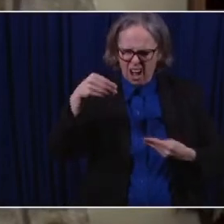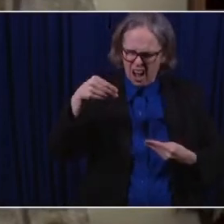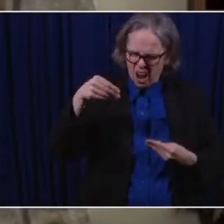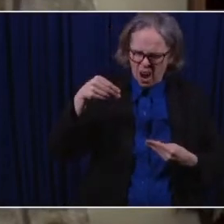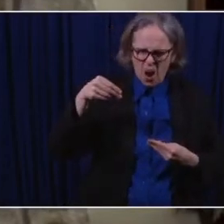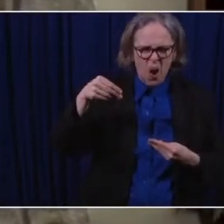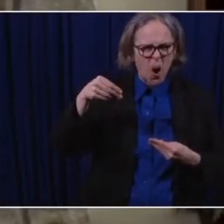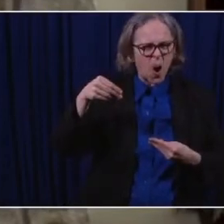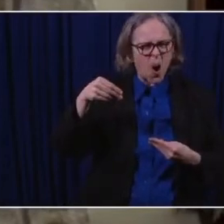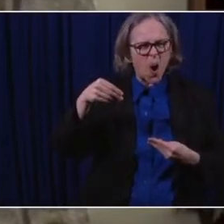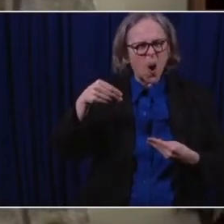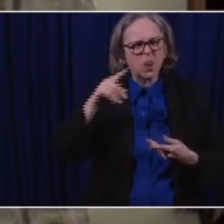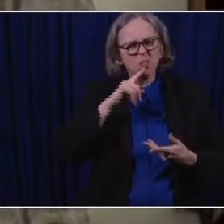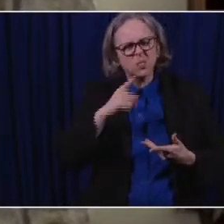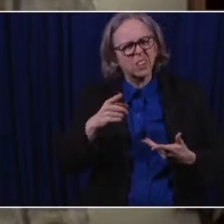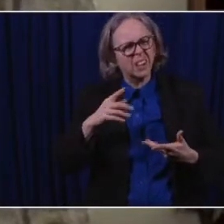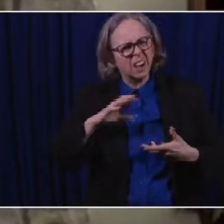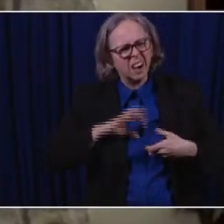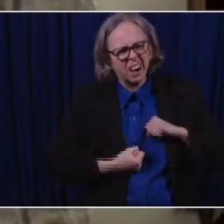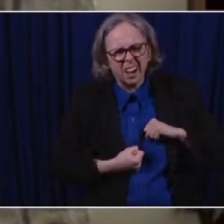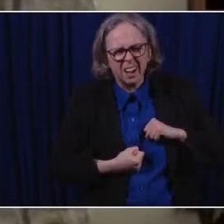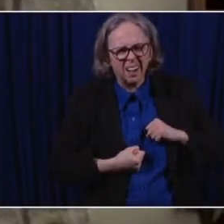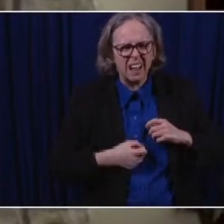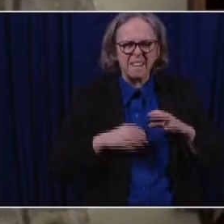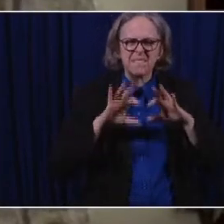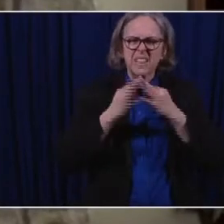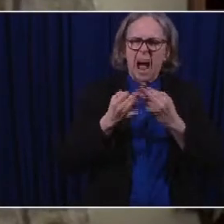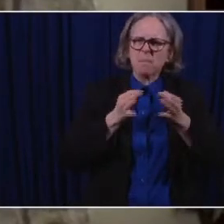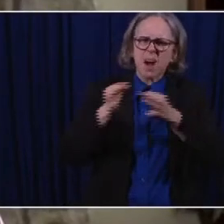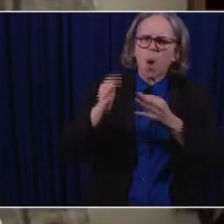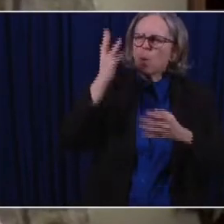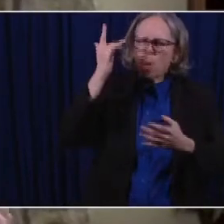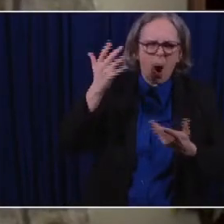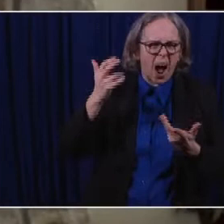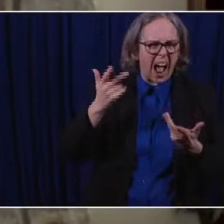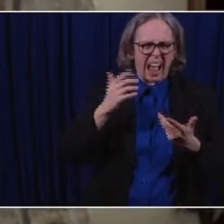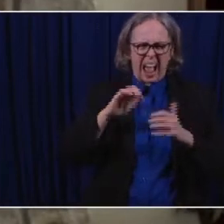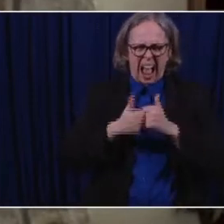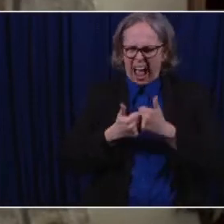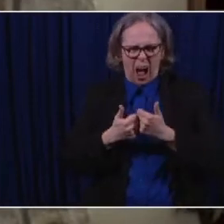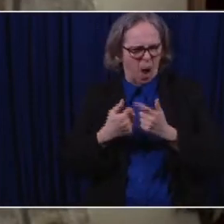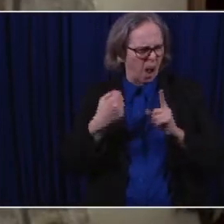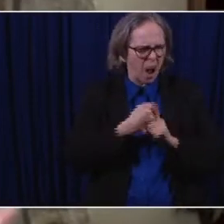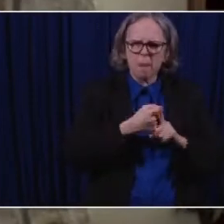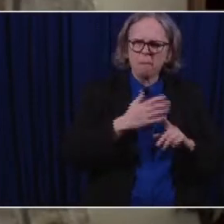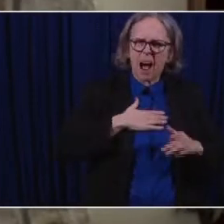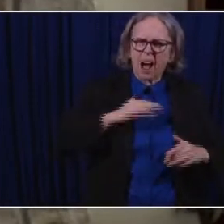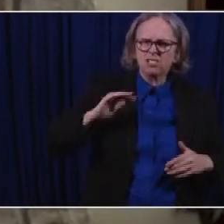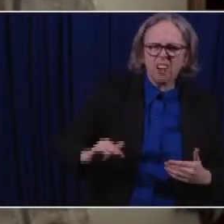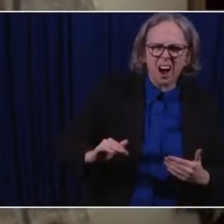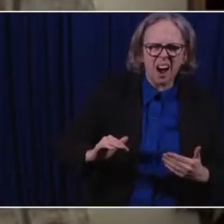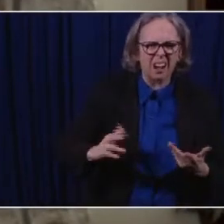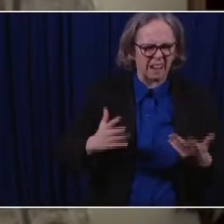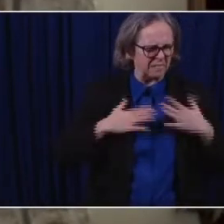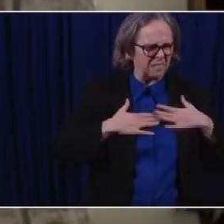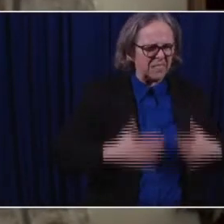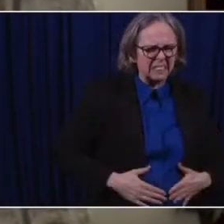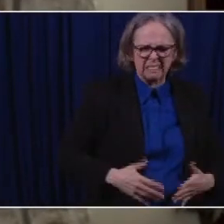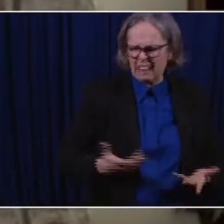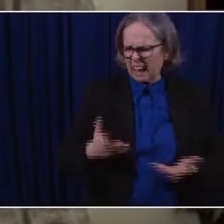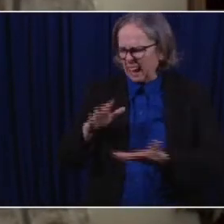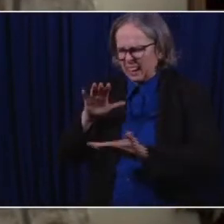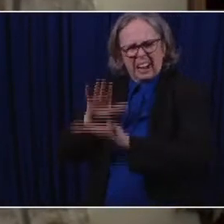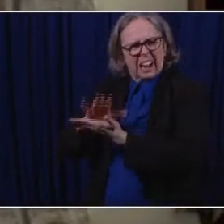emotional point of view, mental health point of view, physical point of view, and as well as academic.